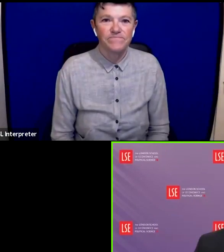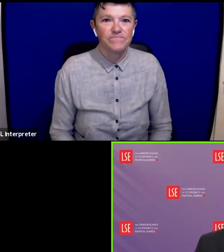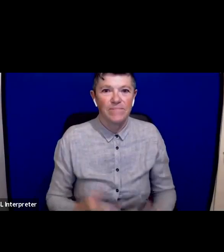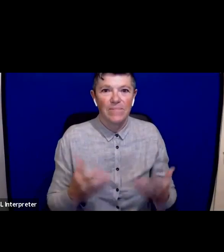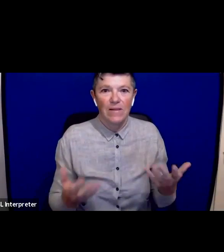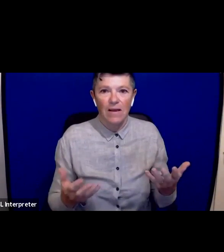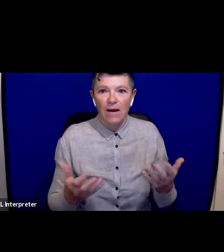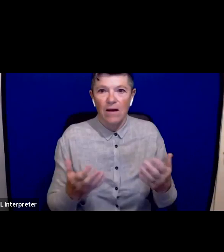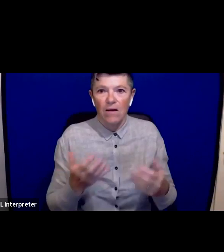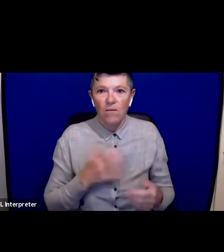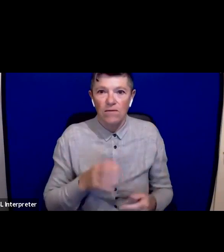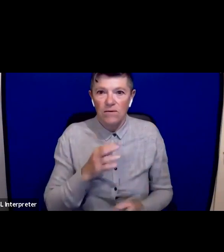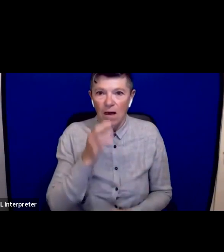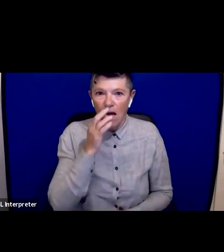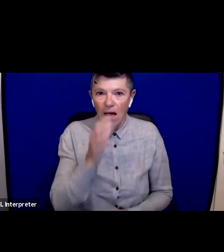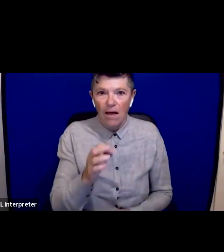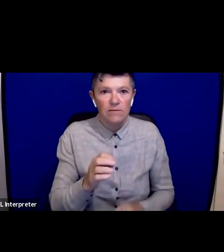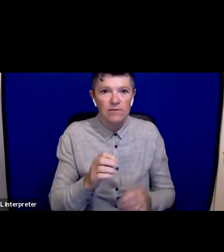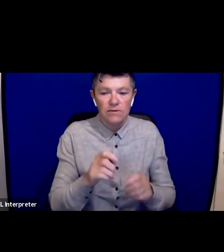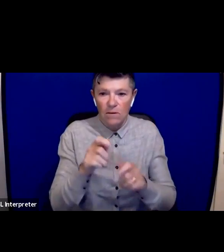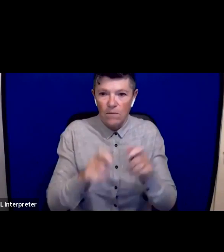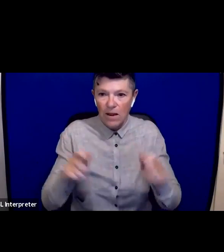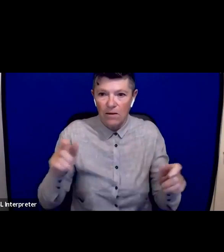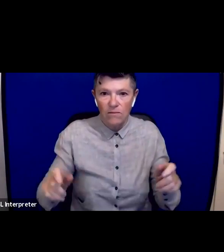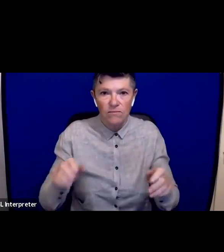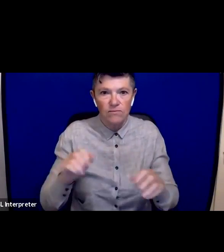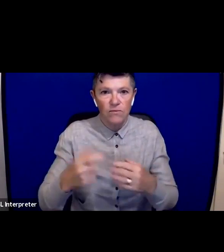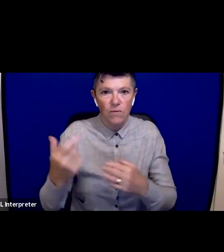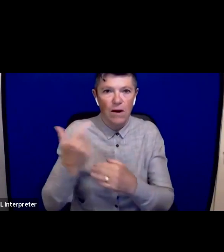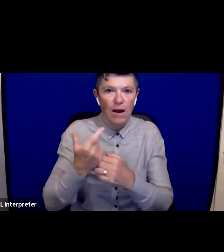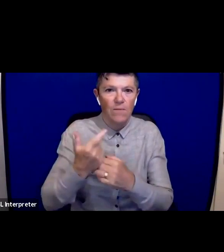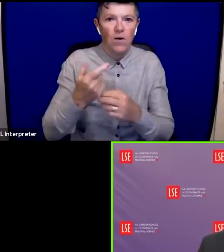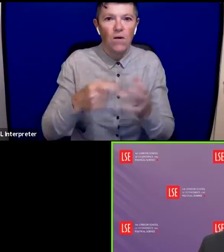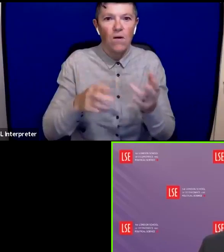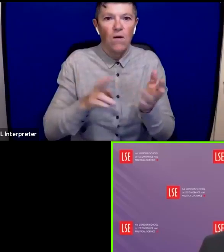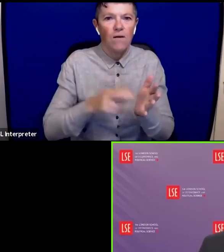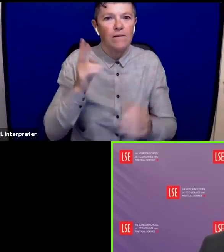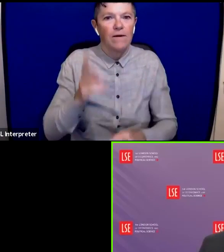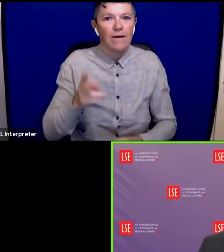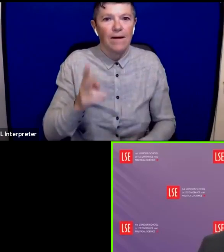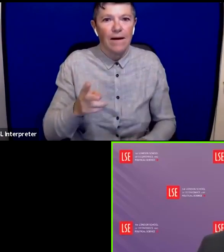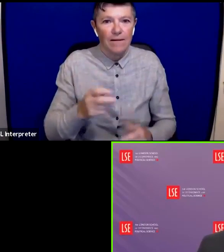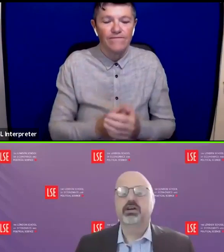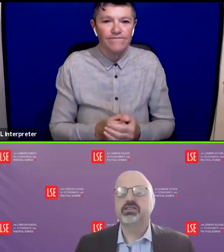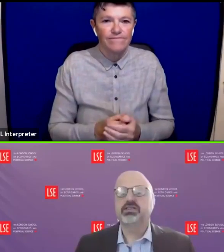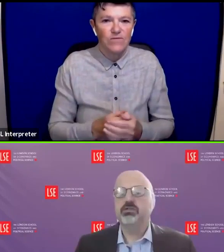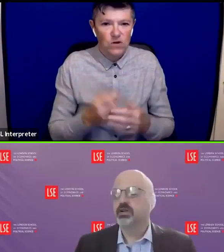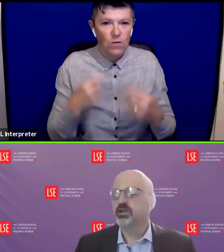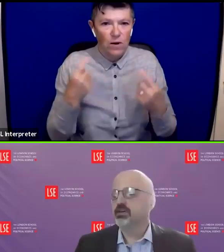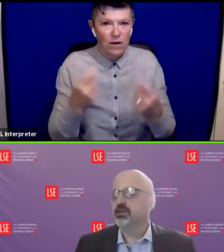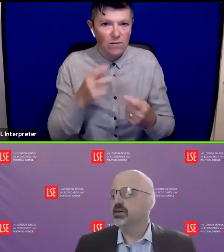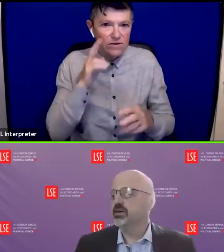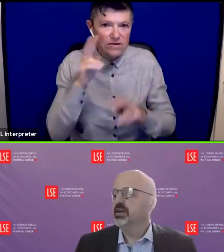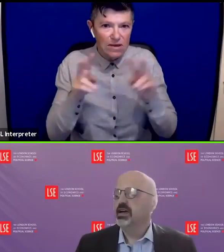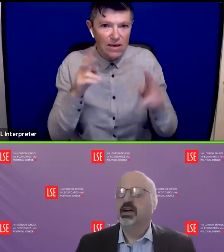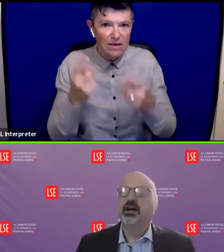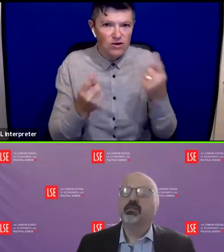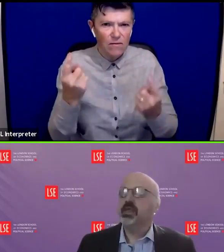panelists all to turn on their screens again so that we can all see one